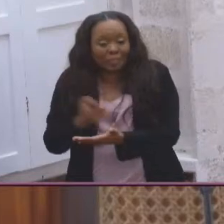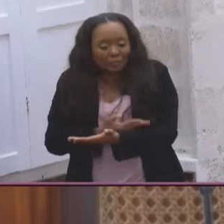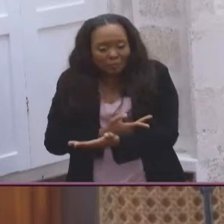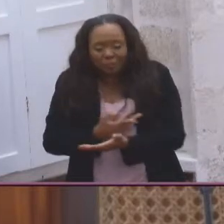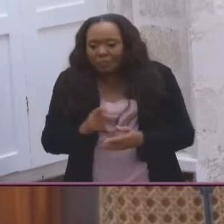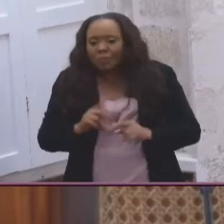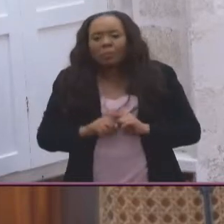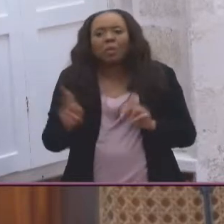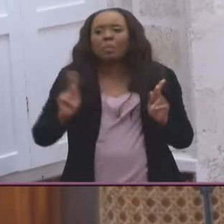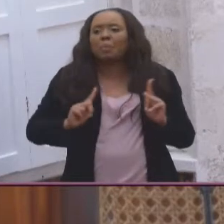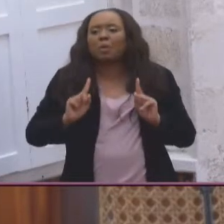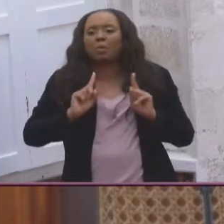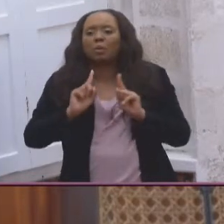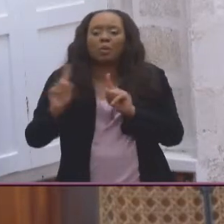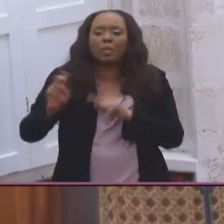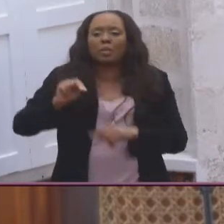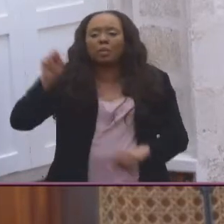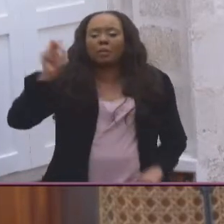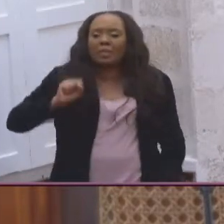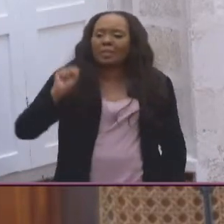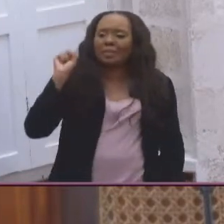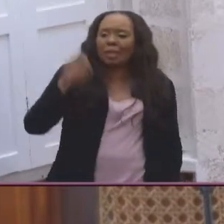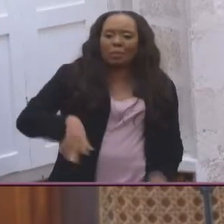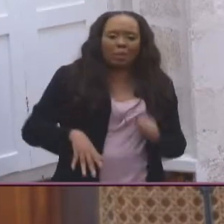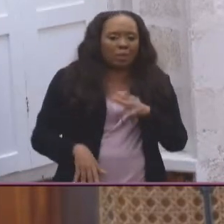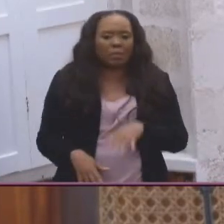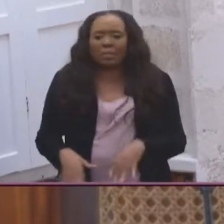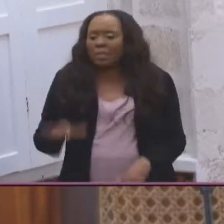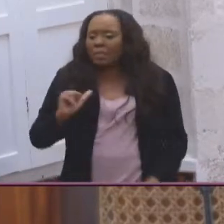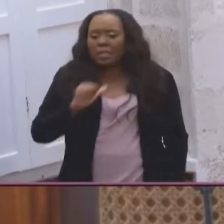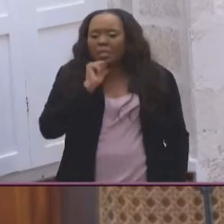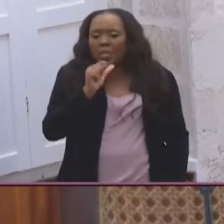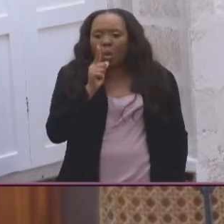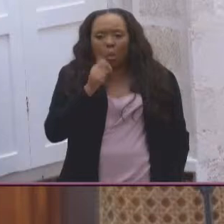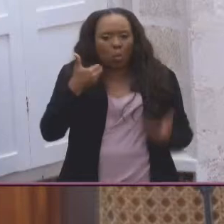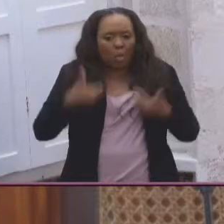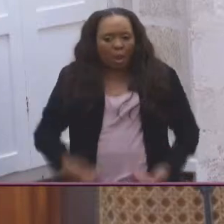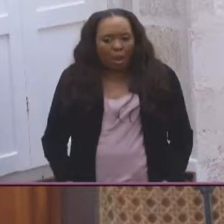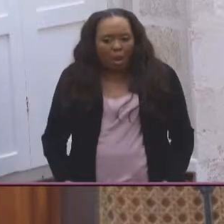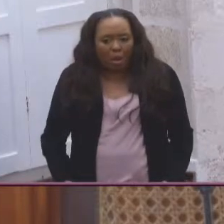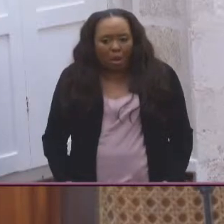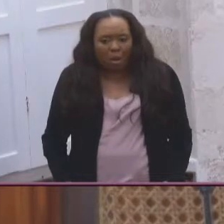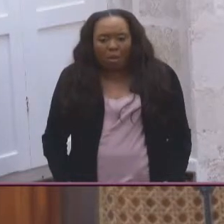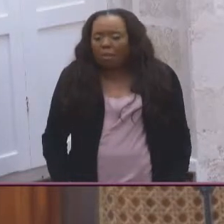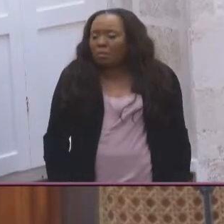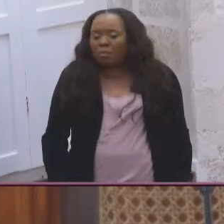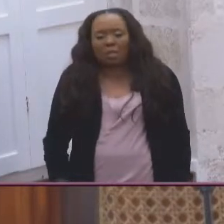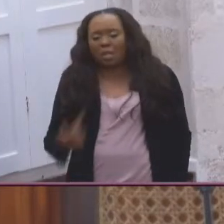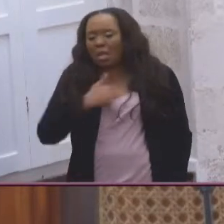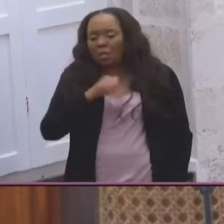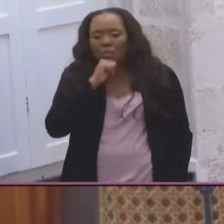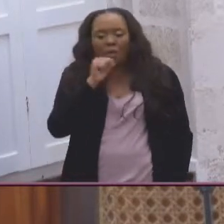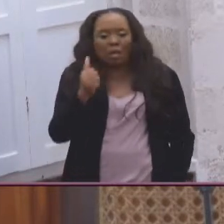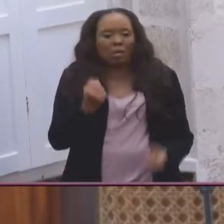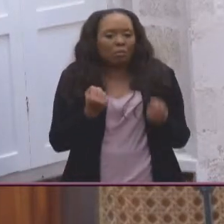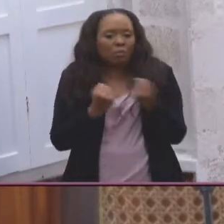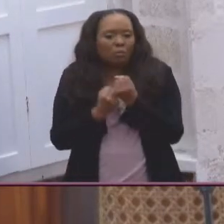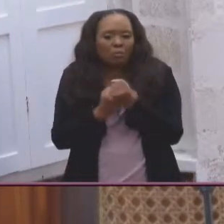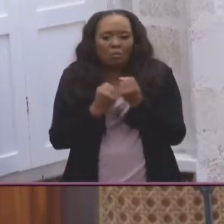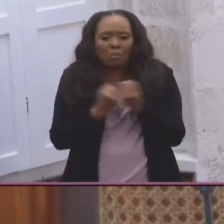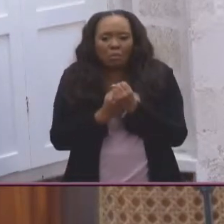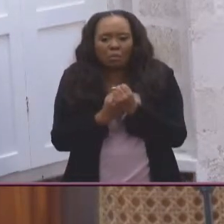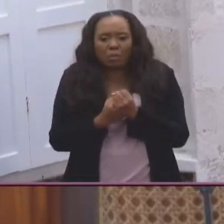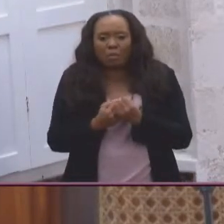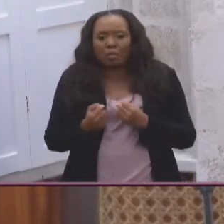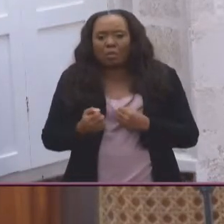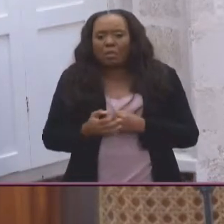and it is not a good feature of who we are. And I am not going to support any call that says it